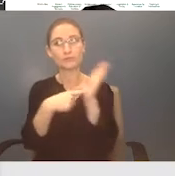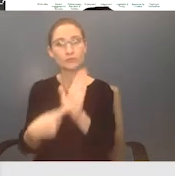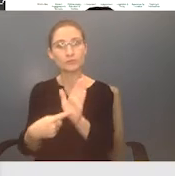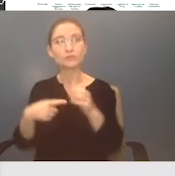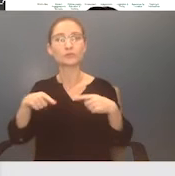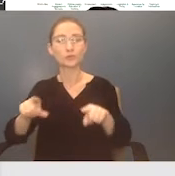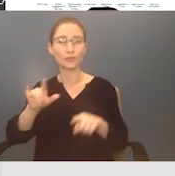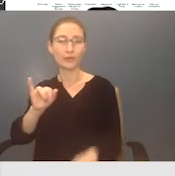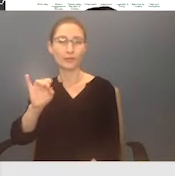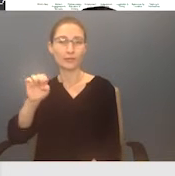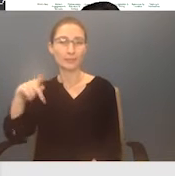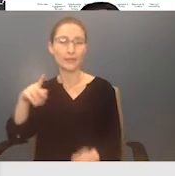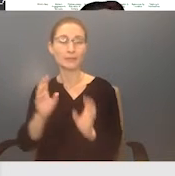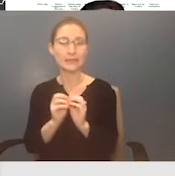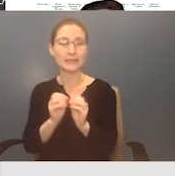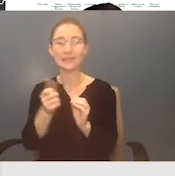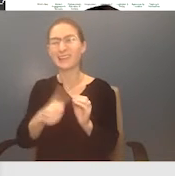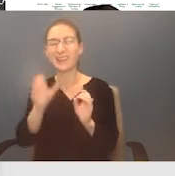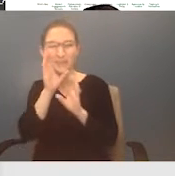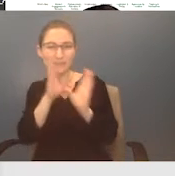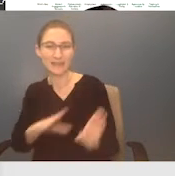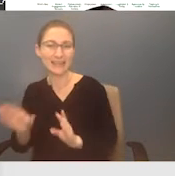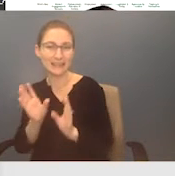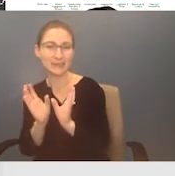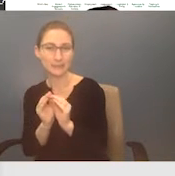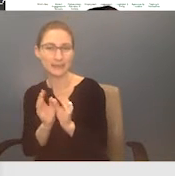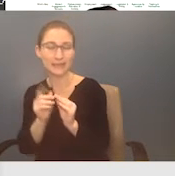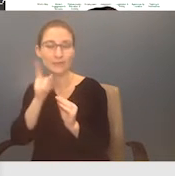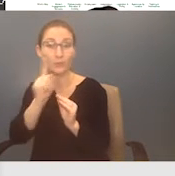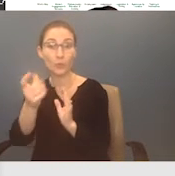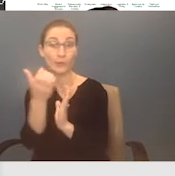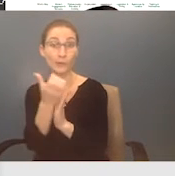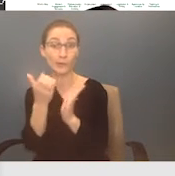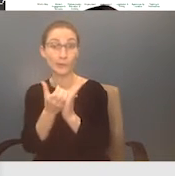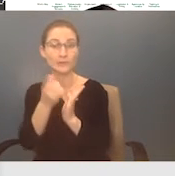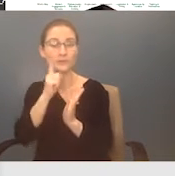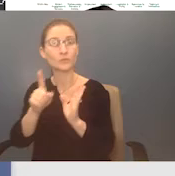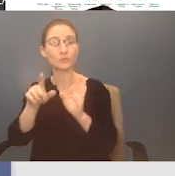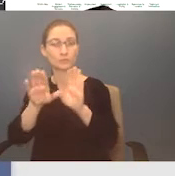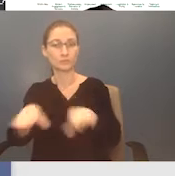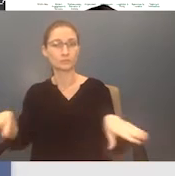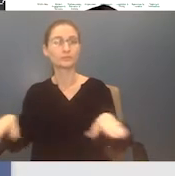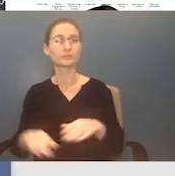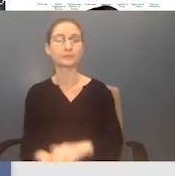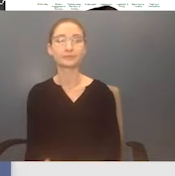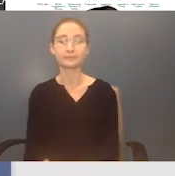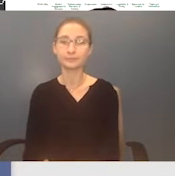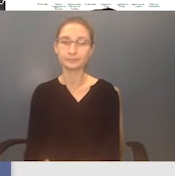IEP meeting, to any kind of planning meeting for courses that your young person will be taking.